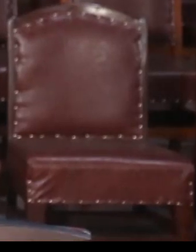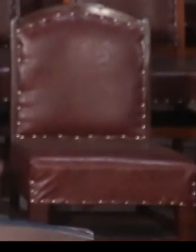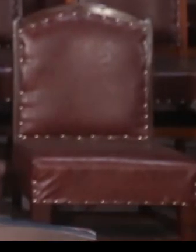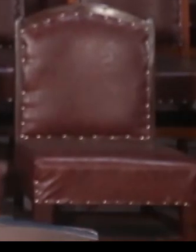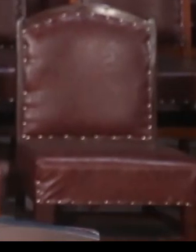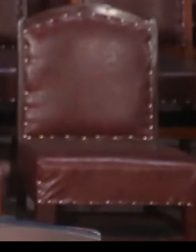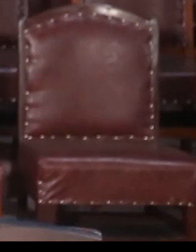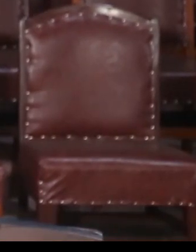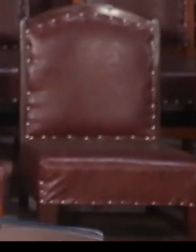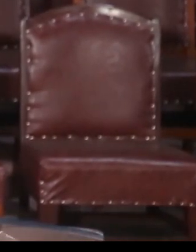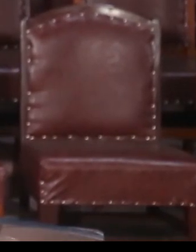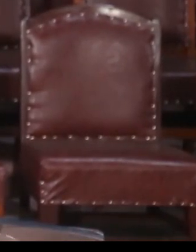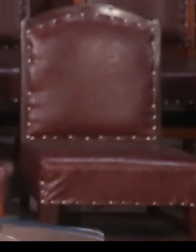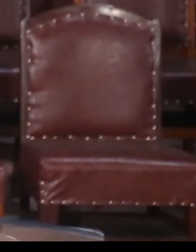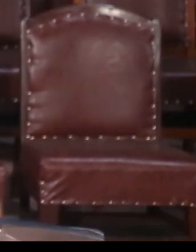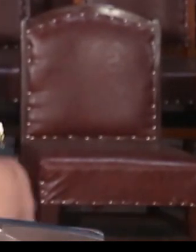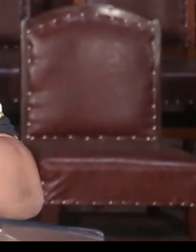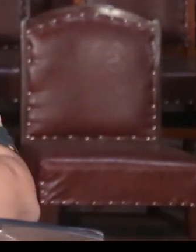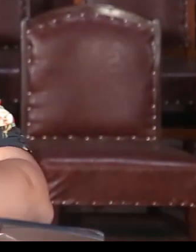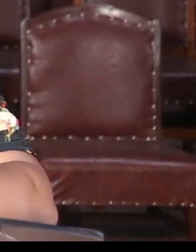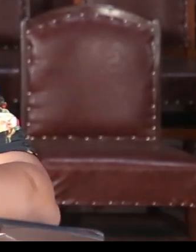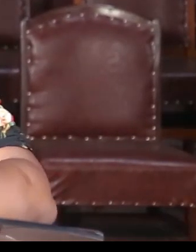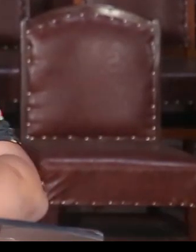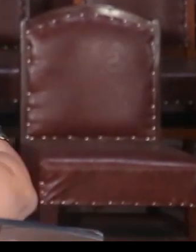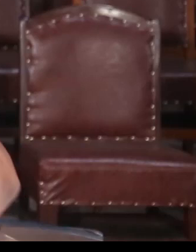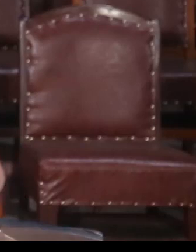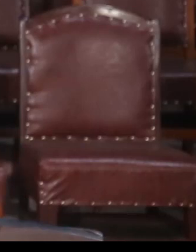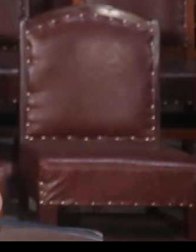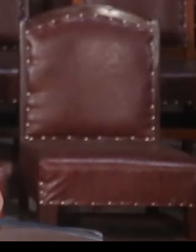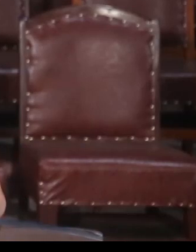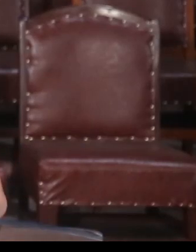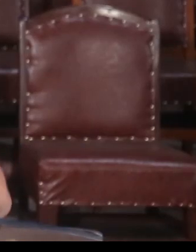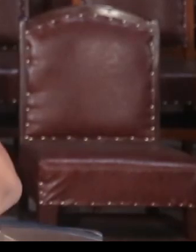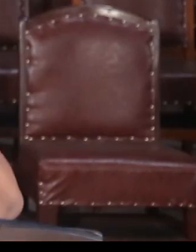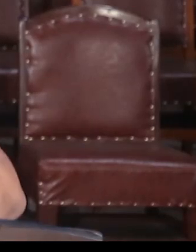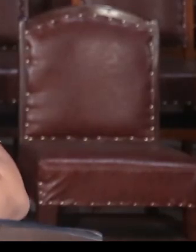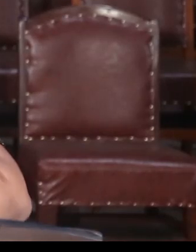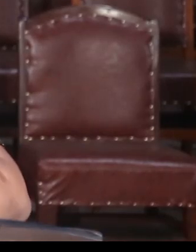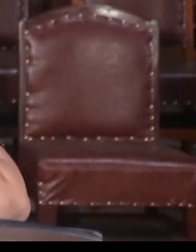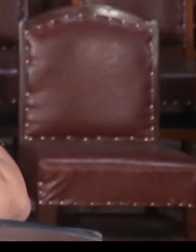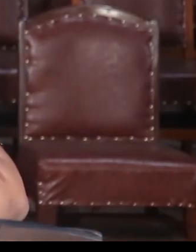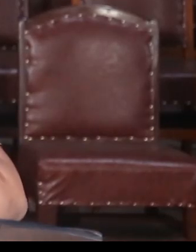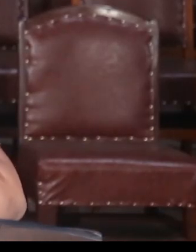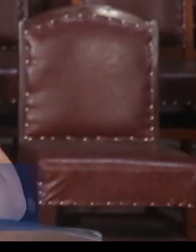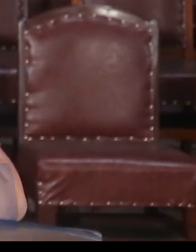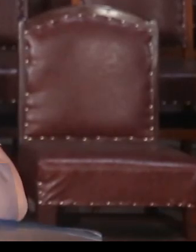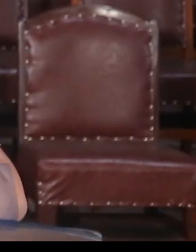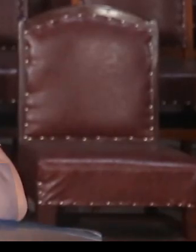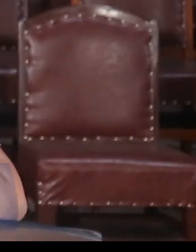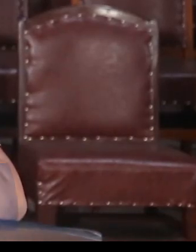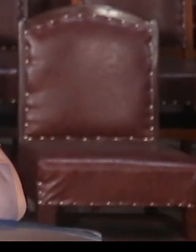Praise God, church. We thank God for the for another new day. I read the first reading